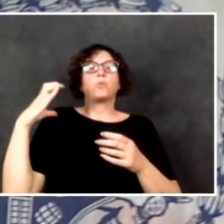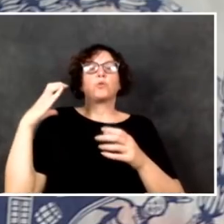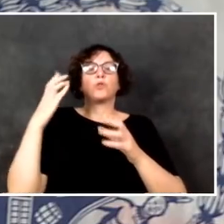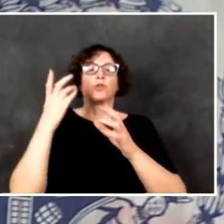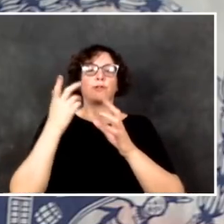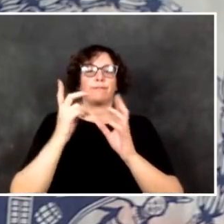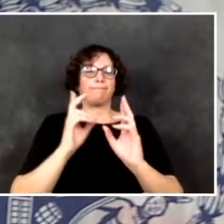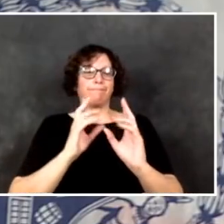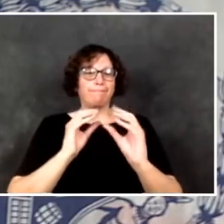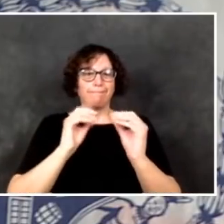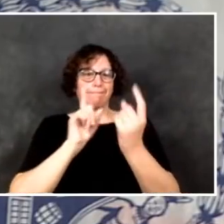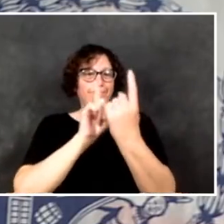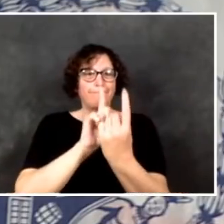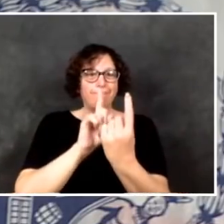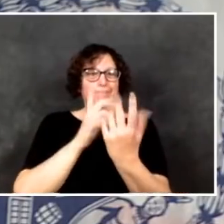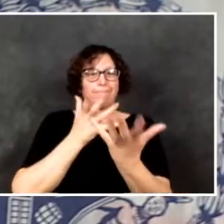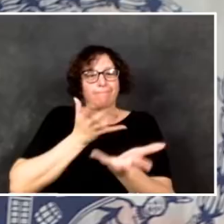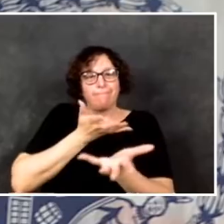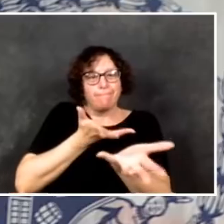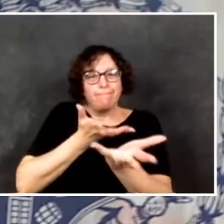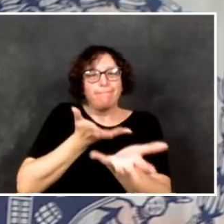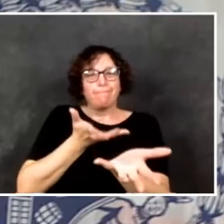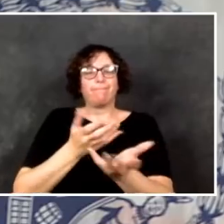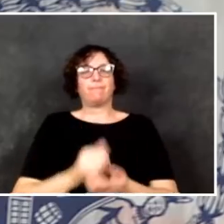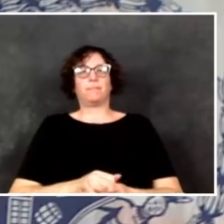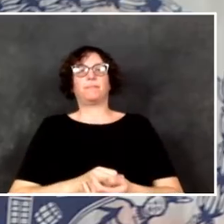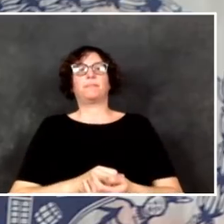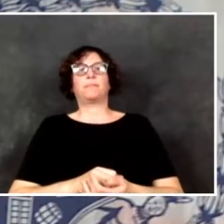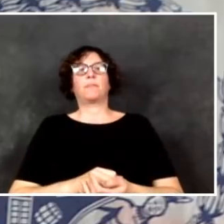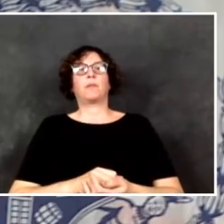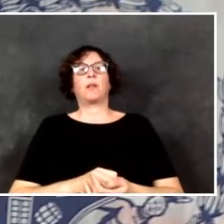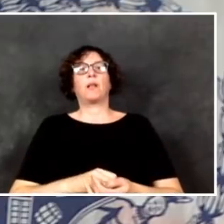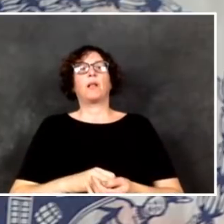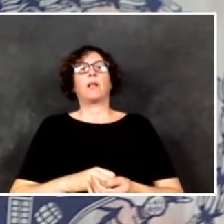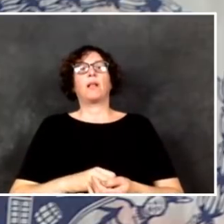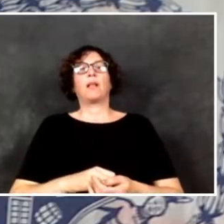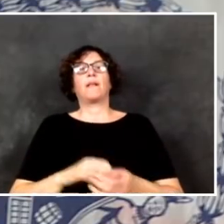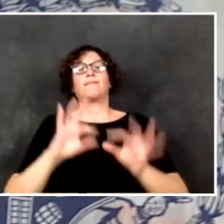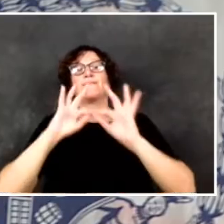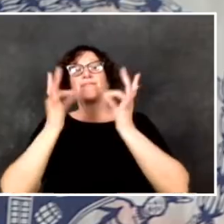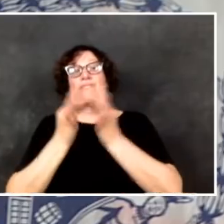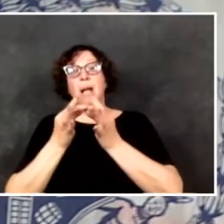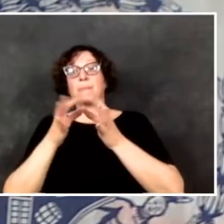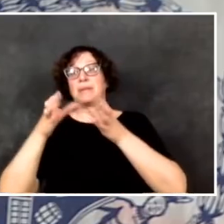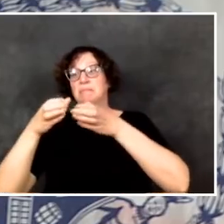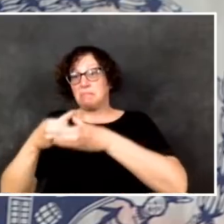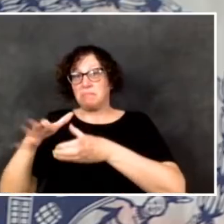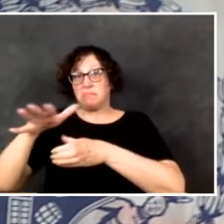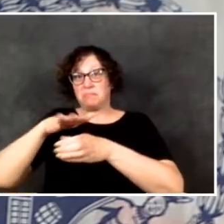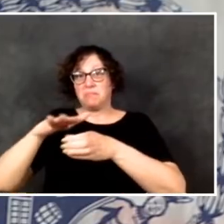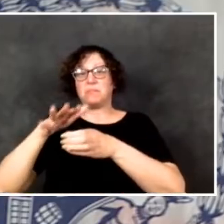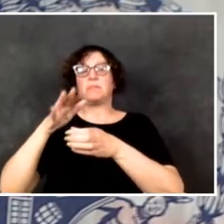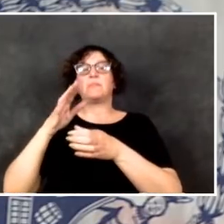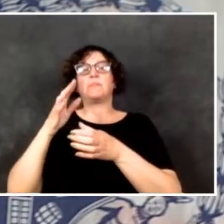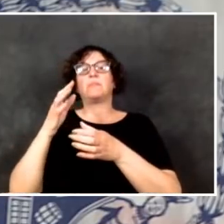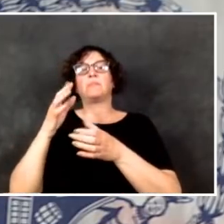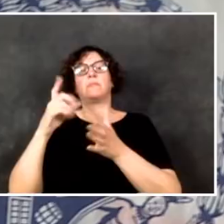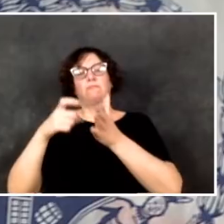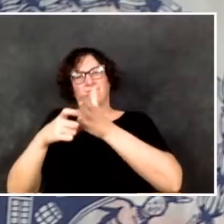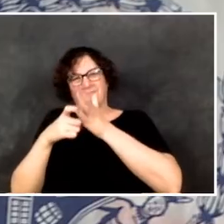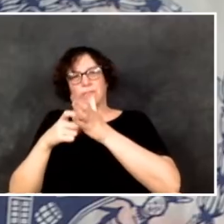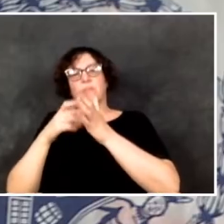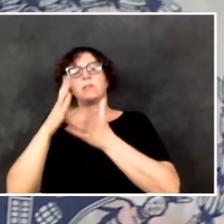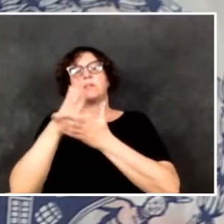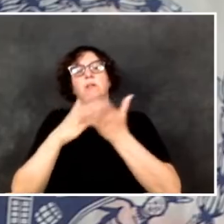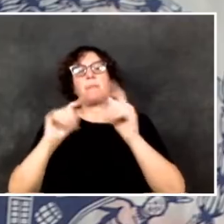and the family members are going to be the eyes and ears to make sure the kid engages. So we're going to have a lot more beefed up capacity to do that